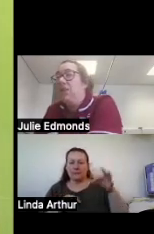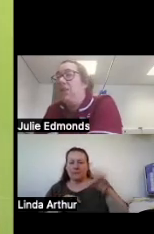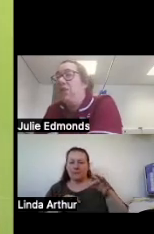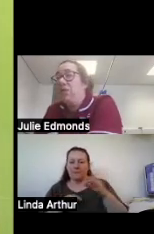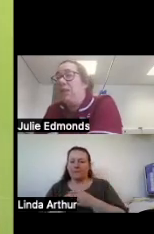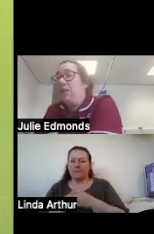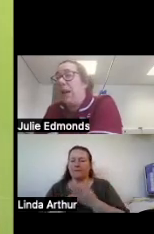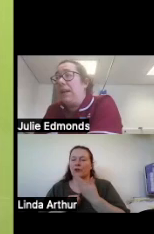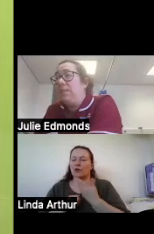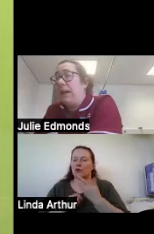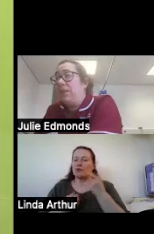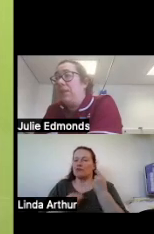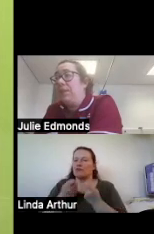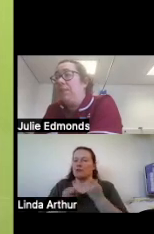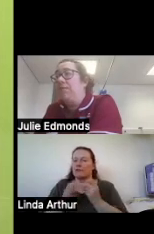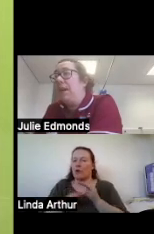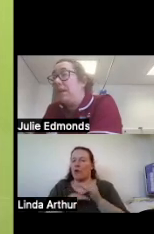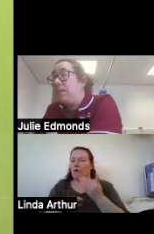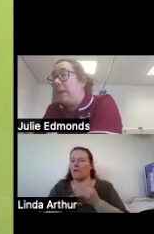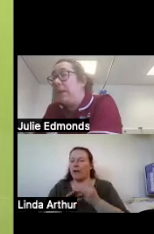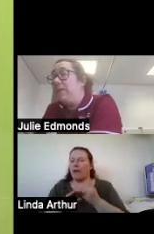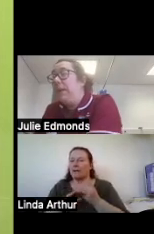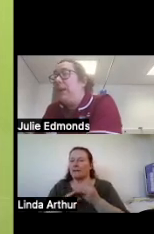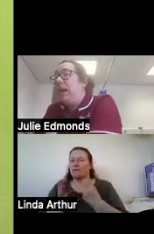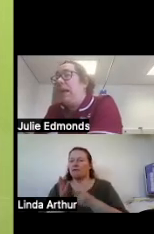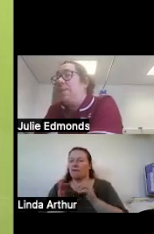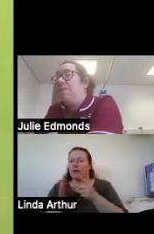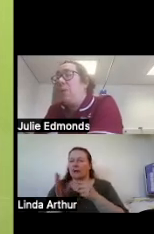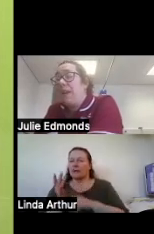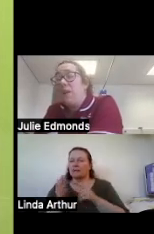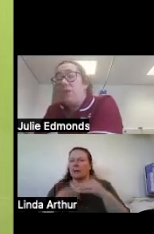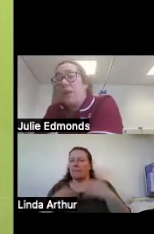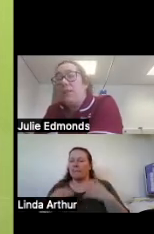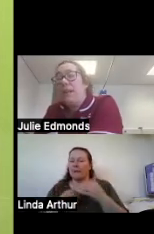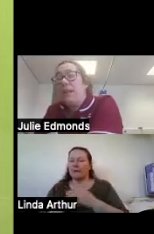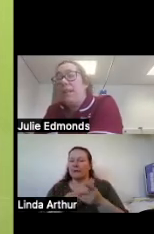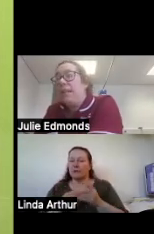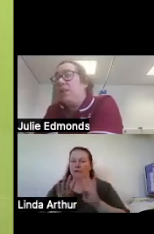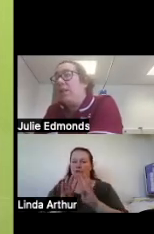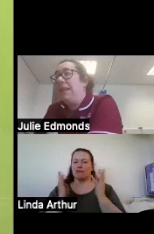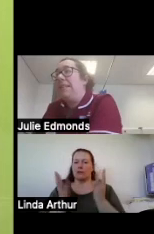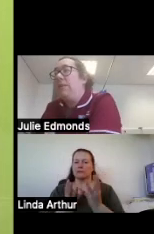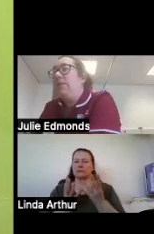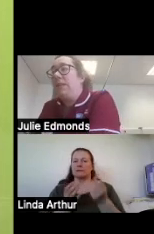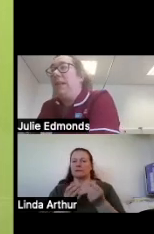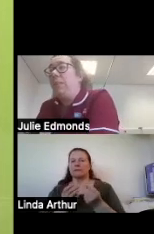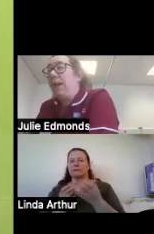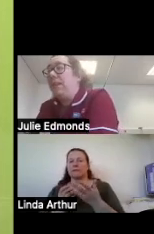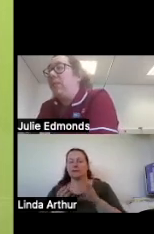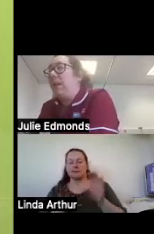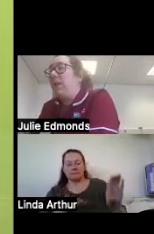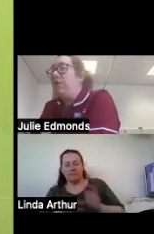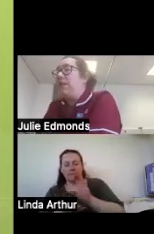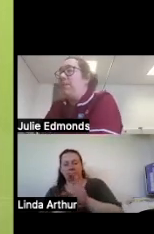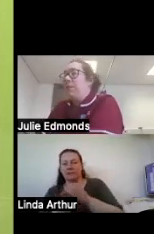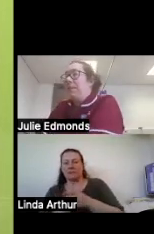it's used to treat overactive bladder symptoms and rectal pain. Within our trust, it is currently self-funding at present.